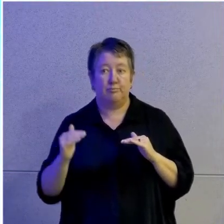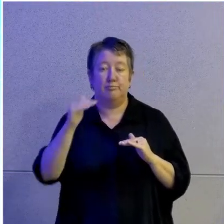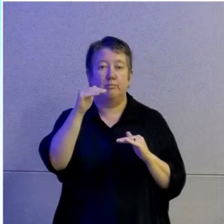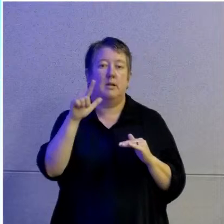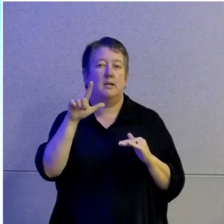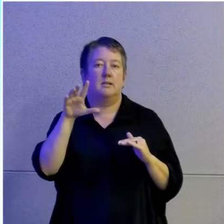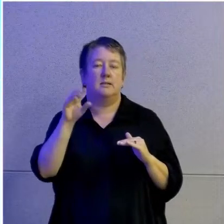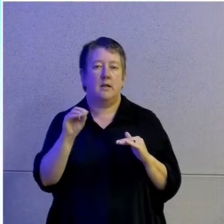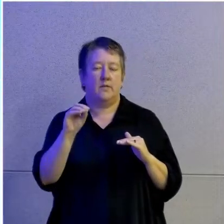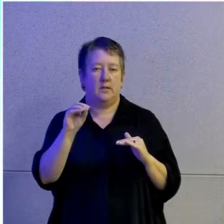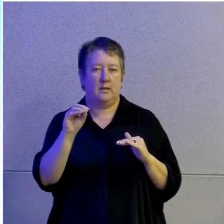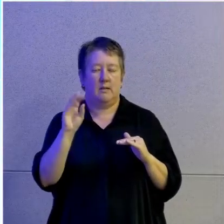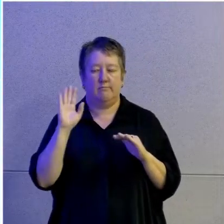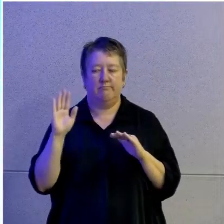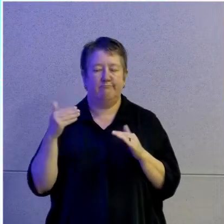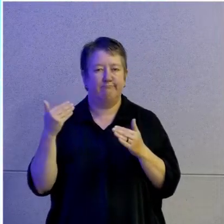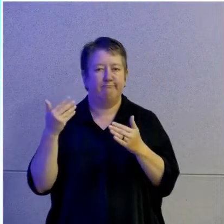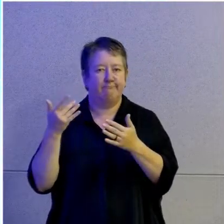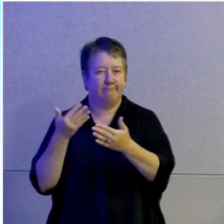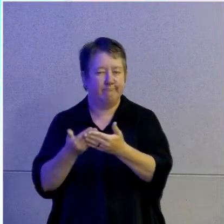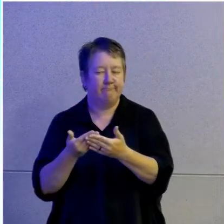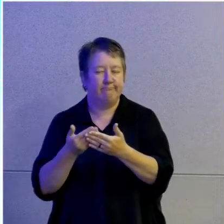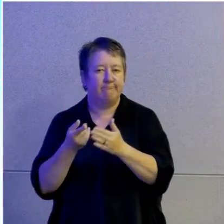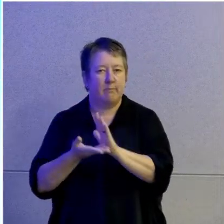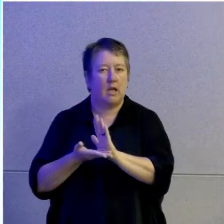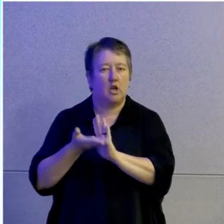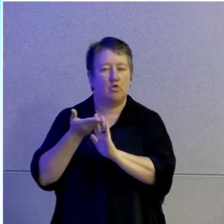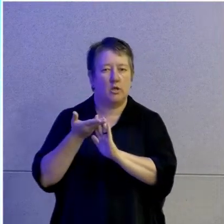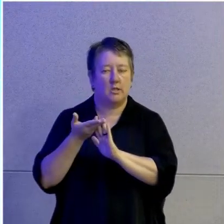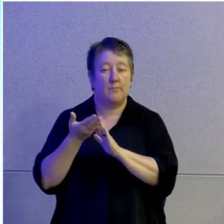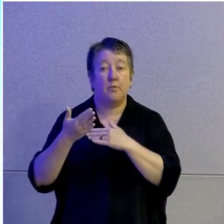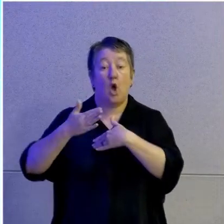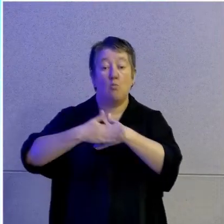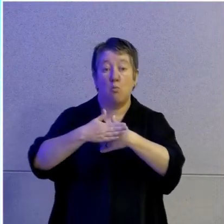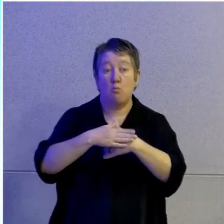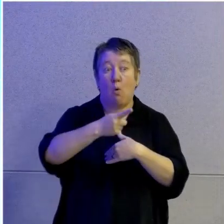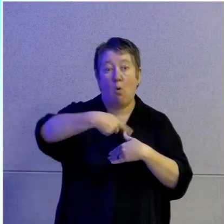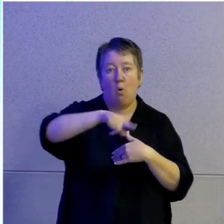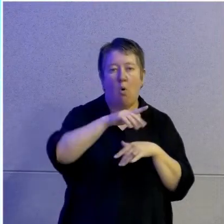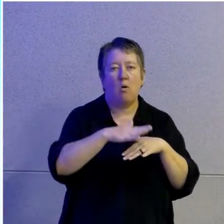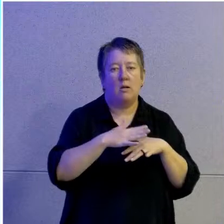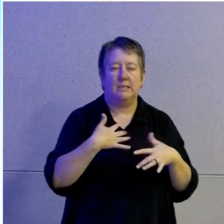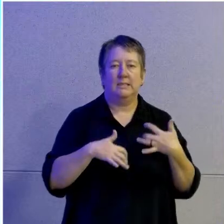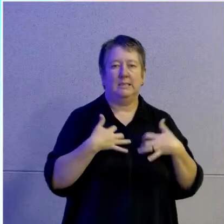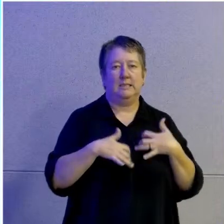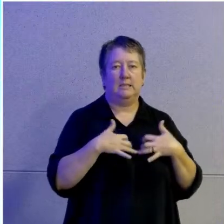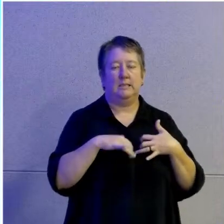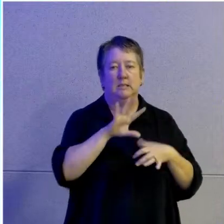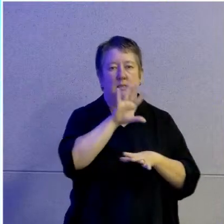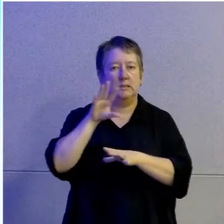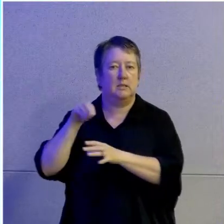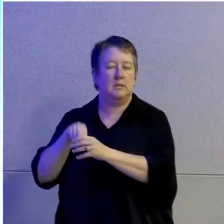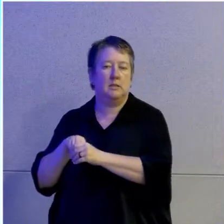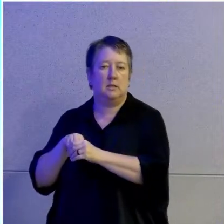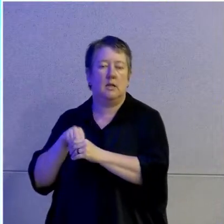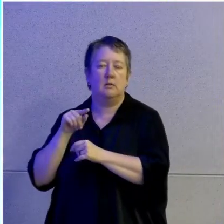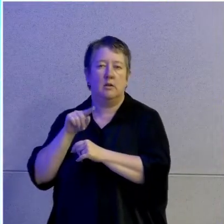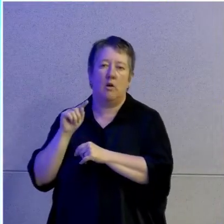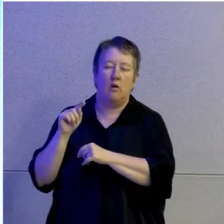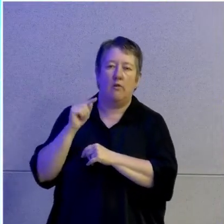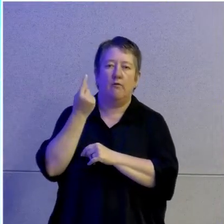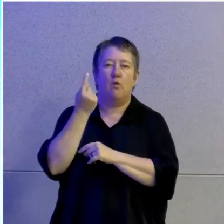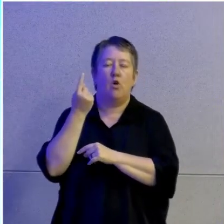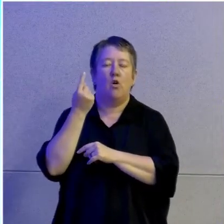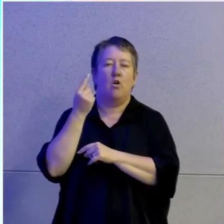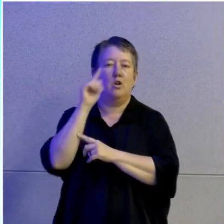period of activity, and more are eager to join the program, which offers the first-rate international research